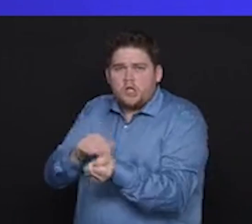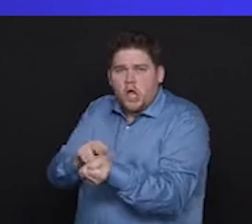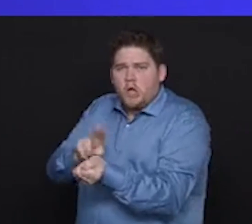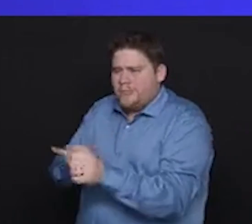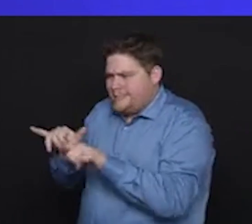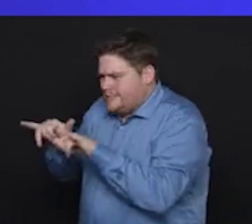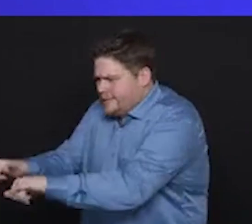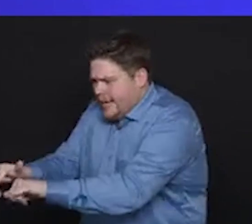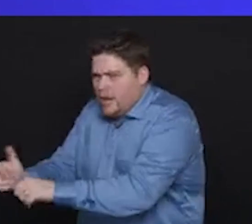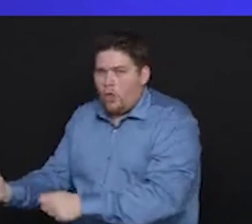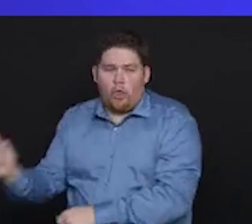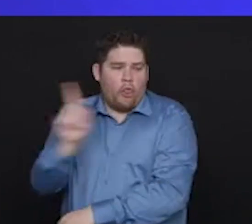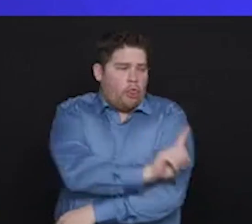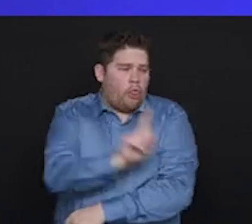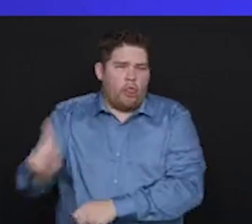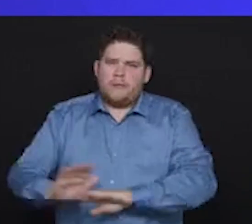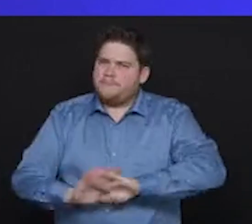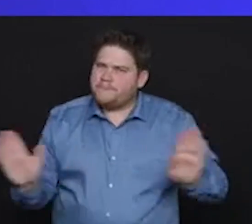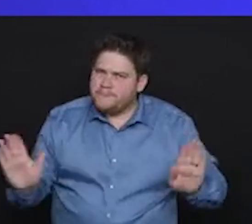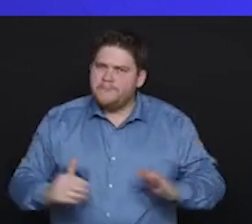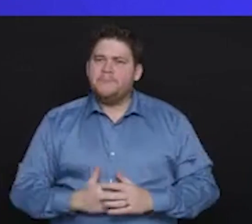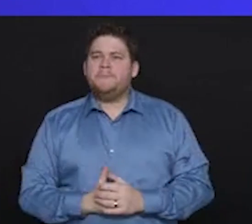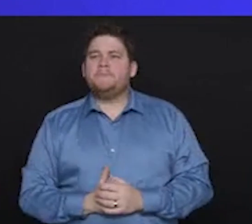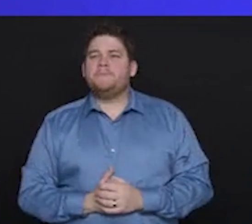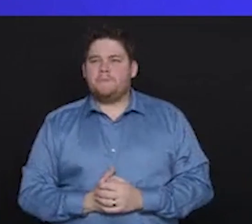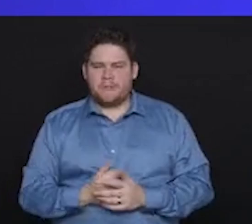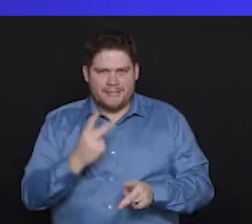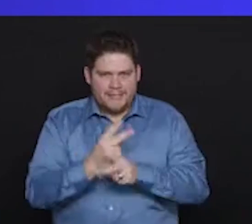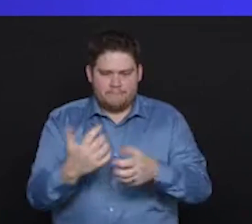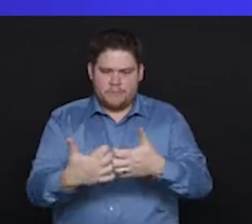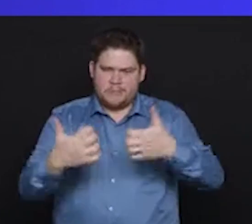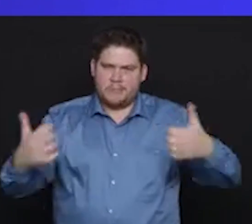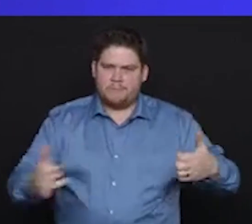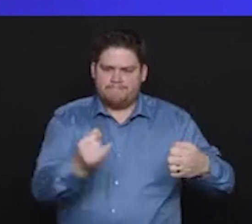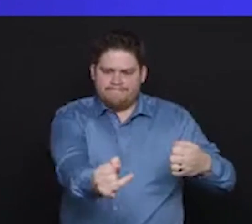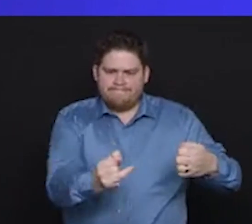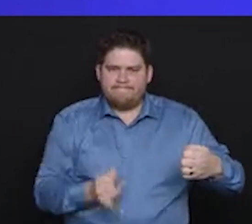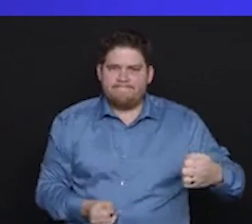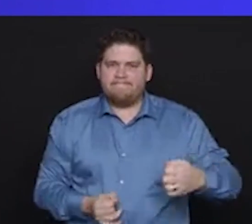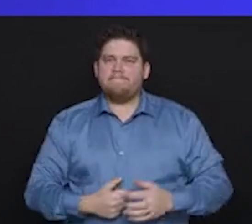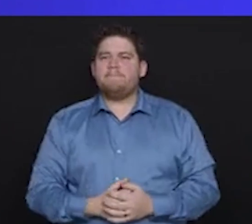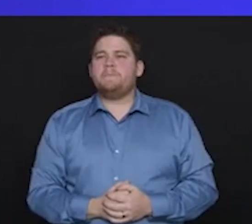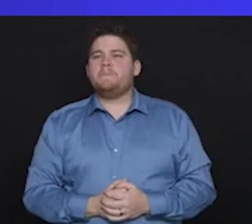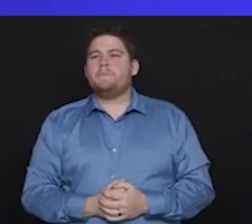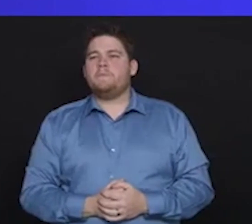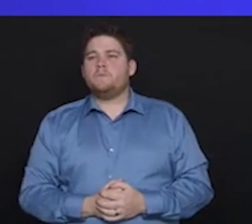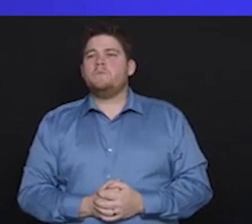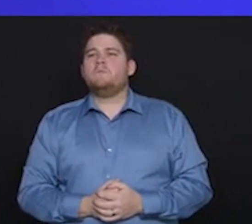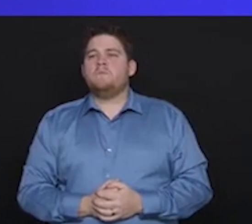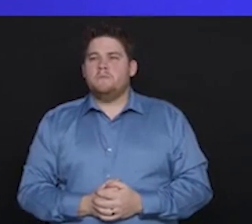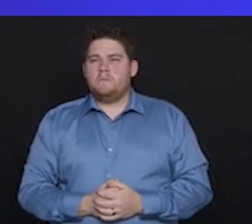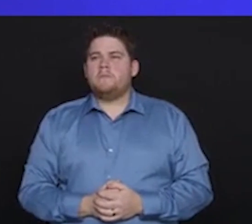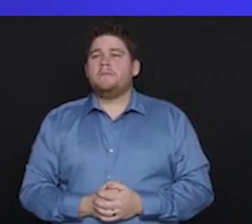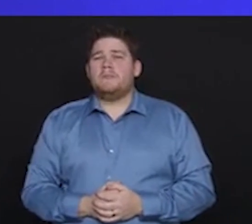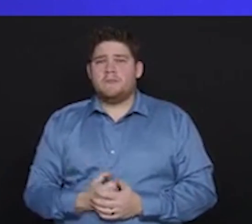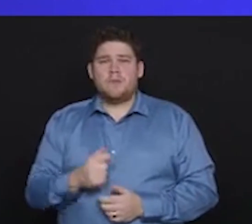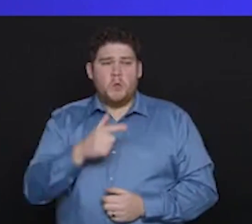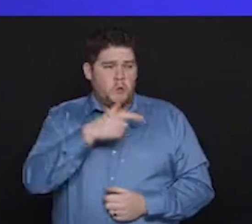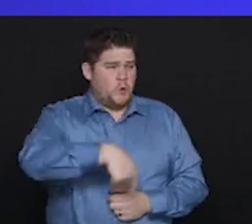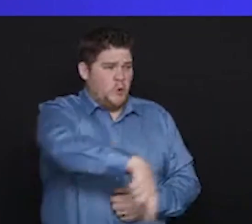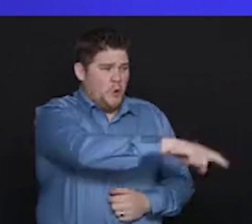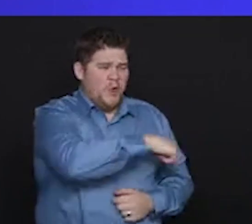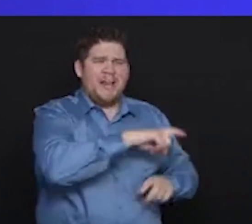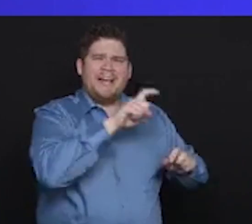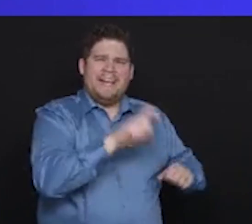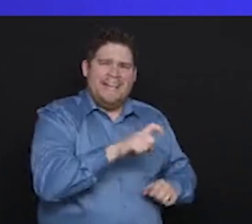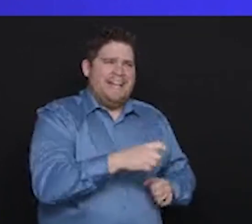people with COVID-19 and for everybody else who needs hospital care. And then people only work in